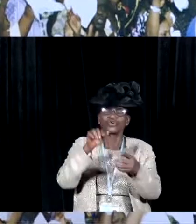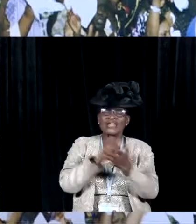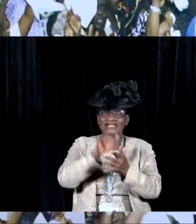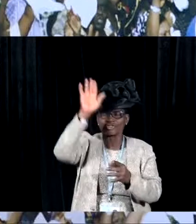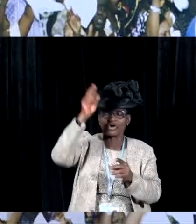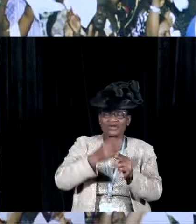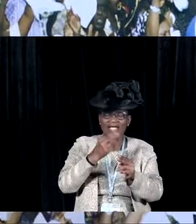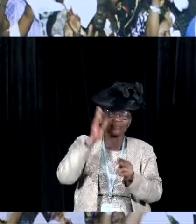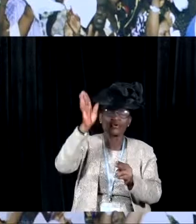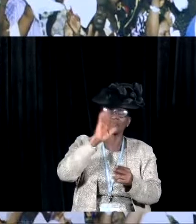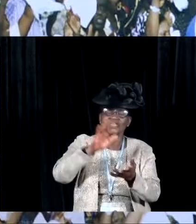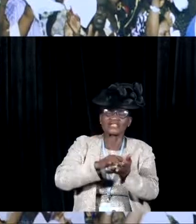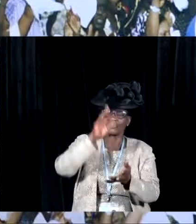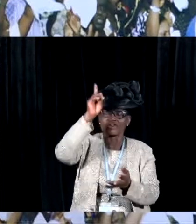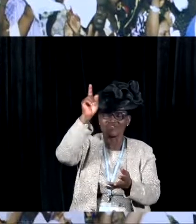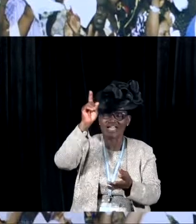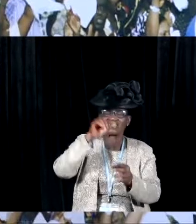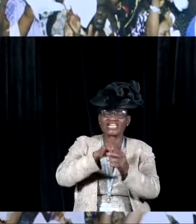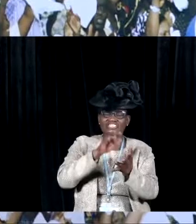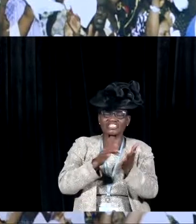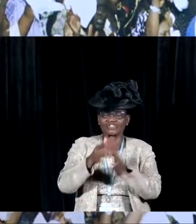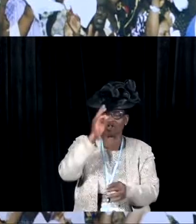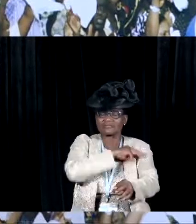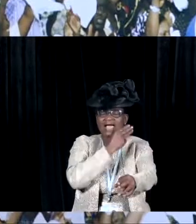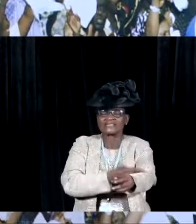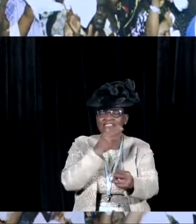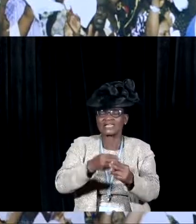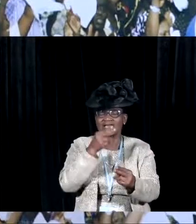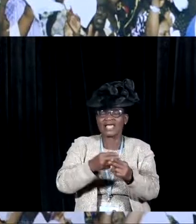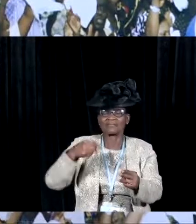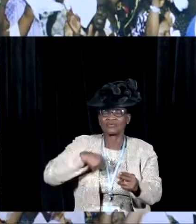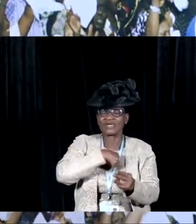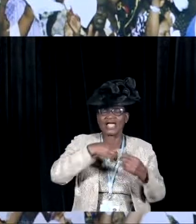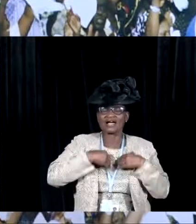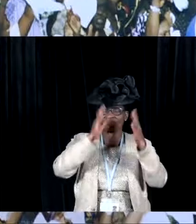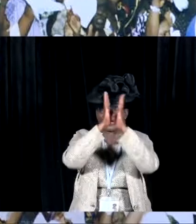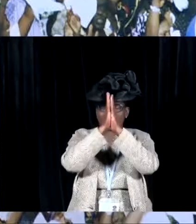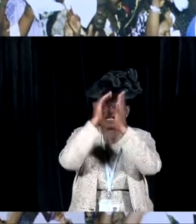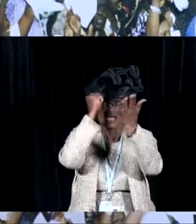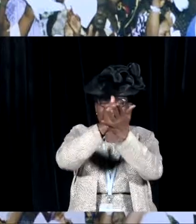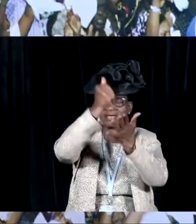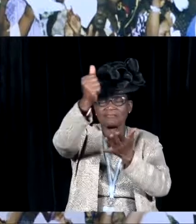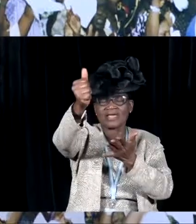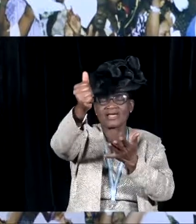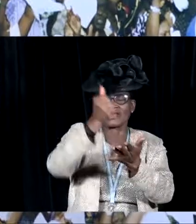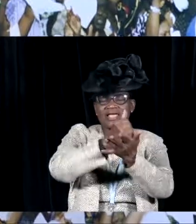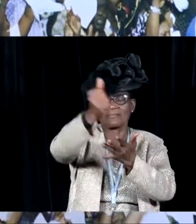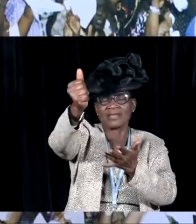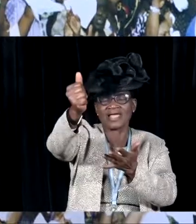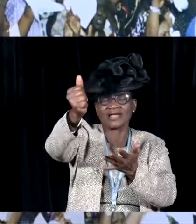will be glorified. Amen. In Jesus' mighty name, we have prayed. Amen.